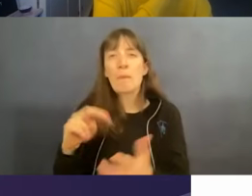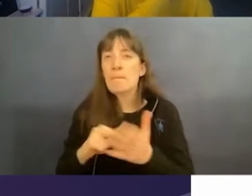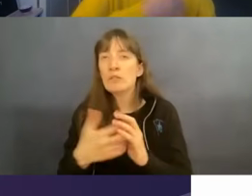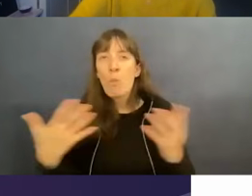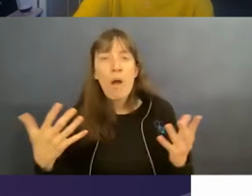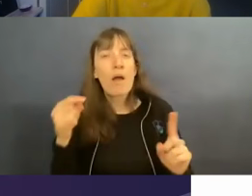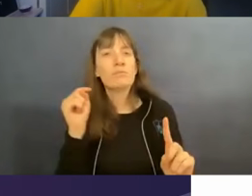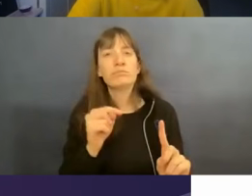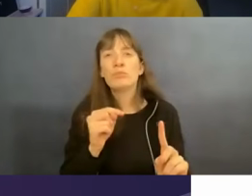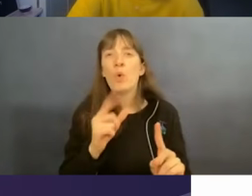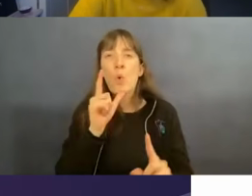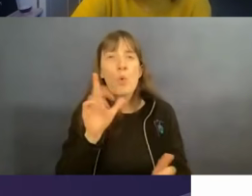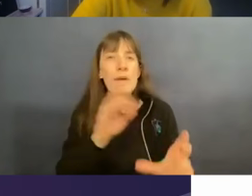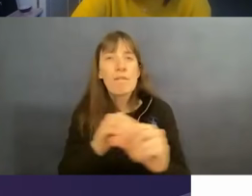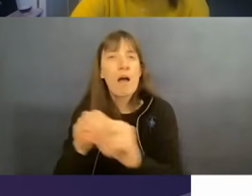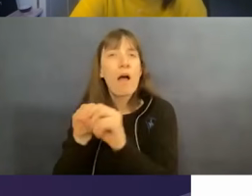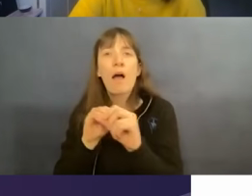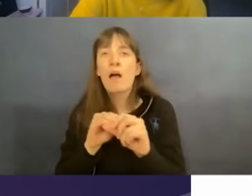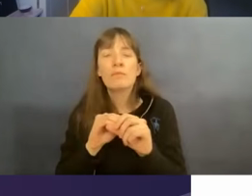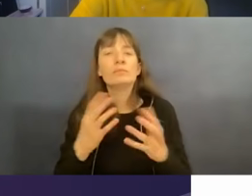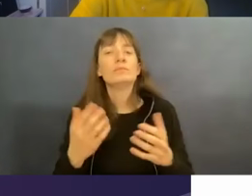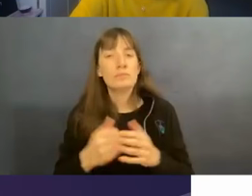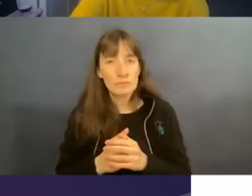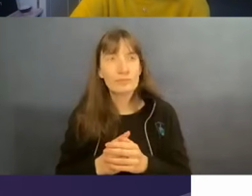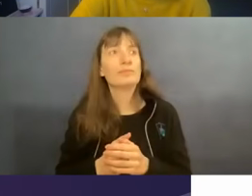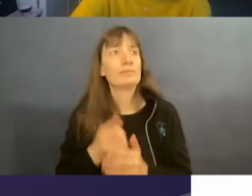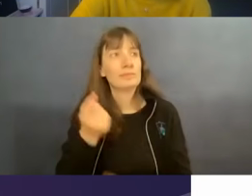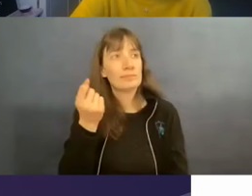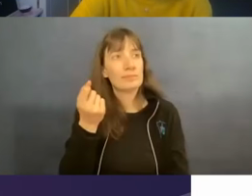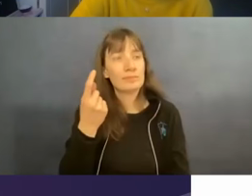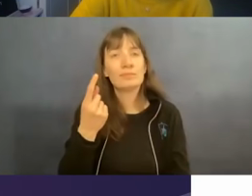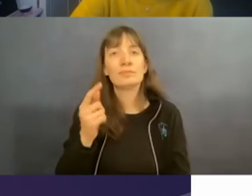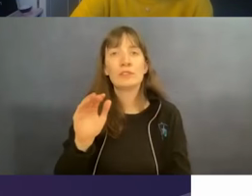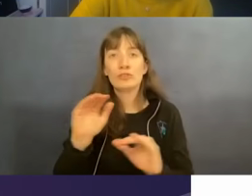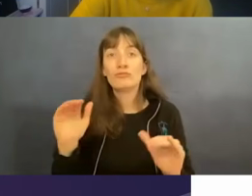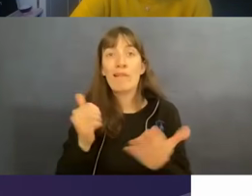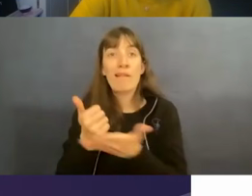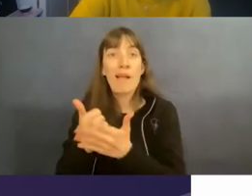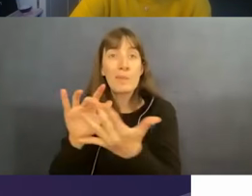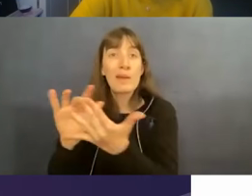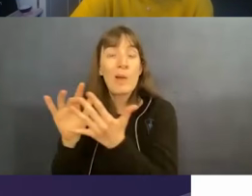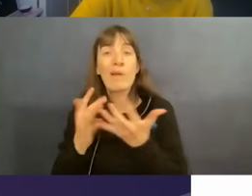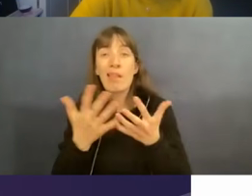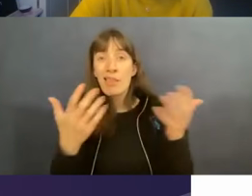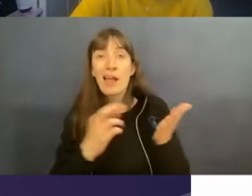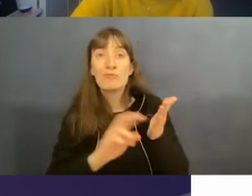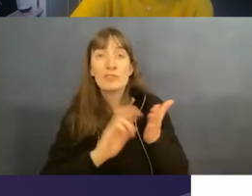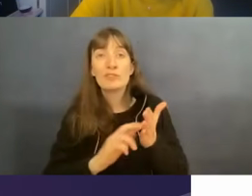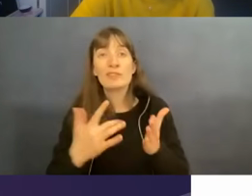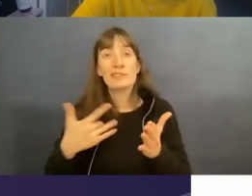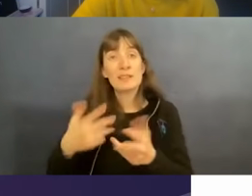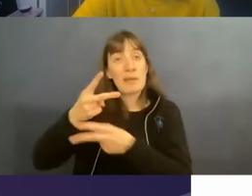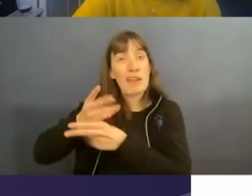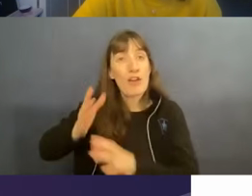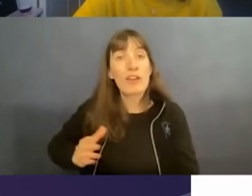so a lot of, child-help.org and things have done research of it's most often a caregiver, a caretaker, or